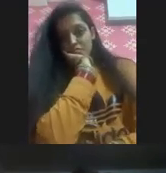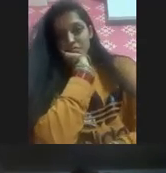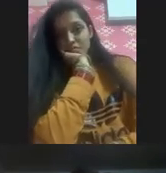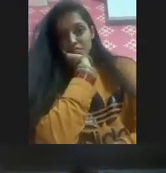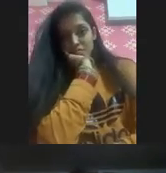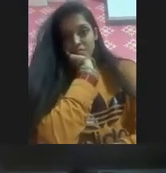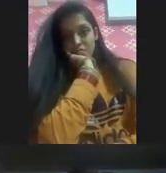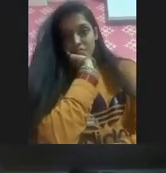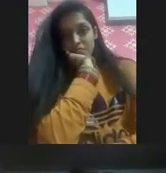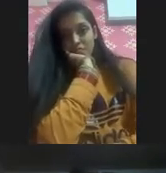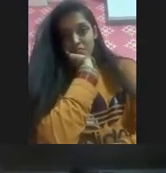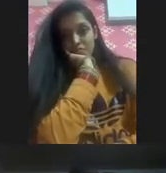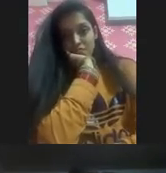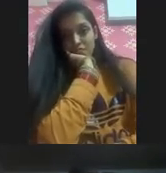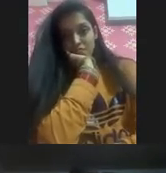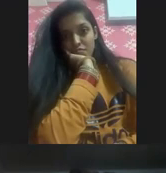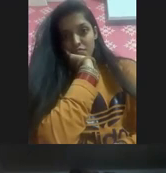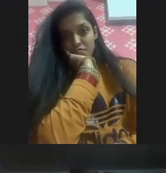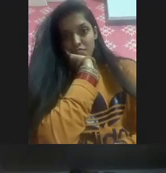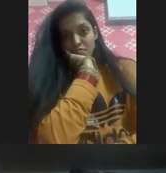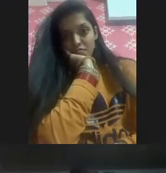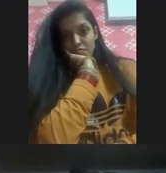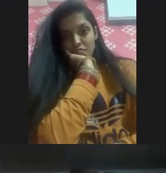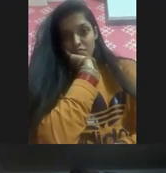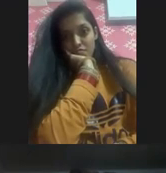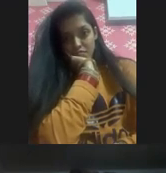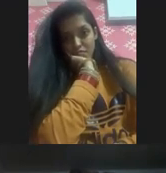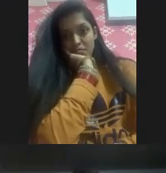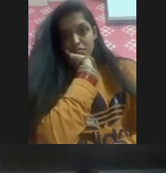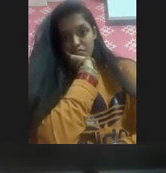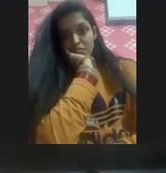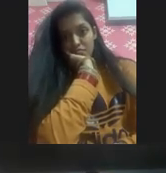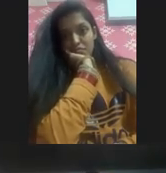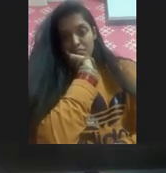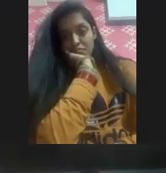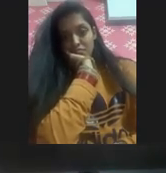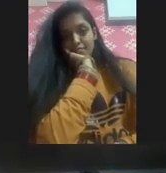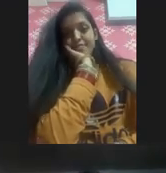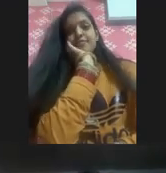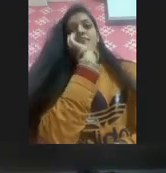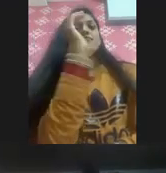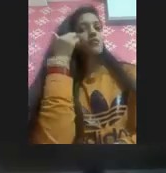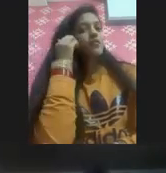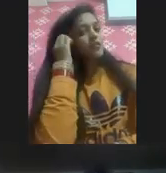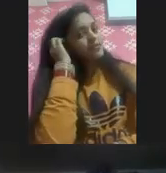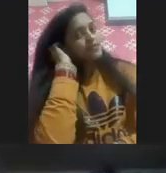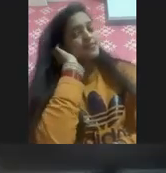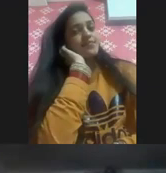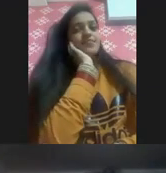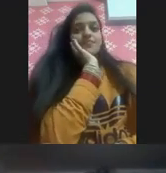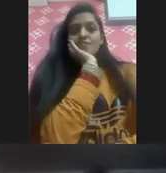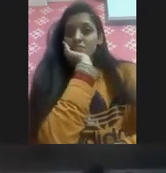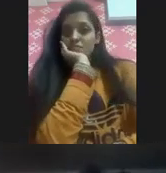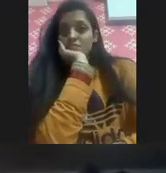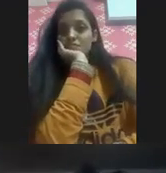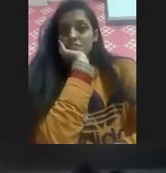several cases or some cases were brought judicial cases in Nigeria, and they were not successful also by the Ministry